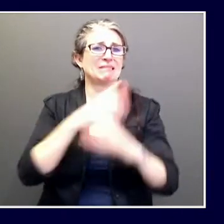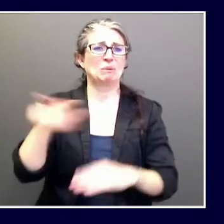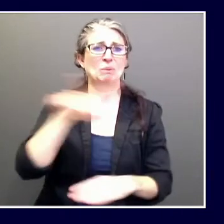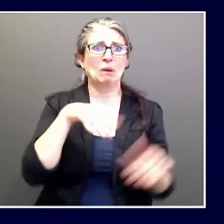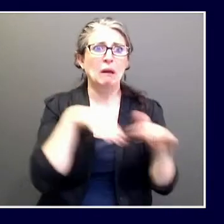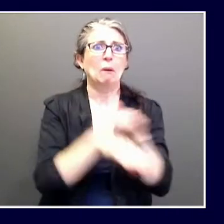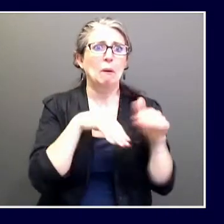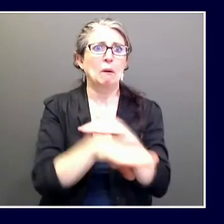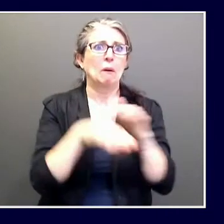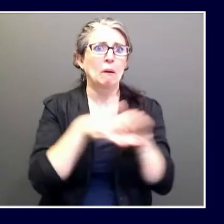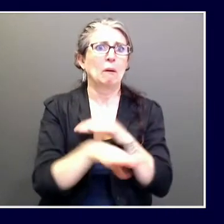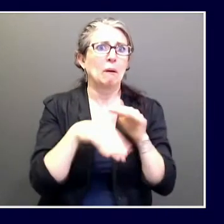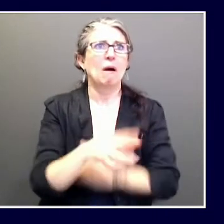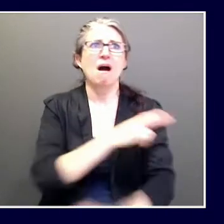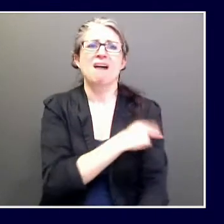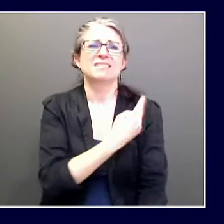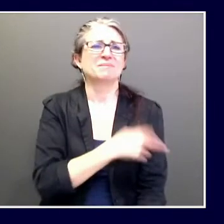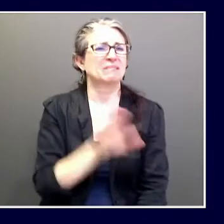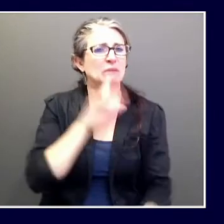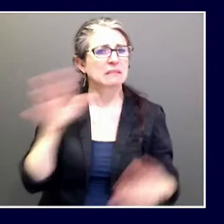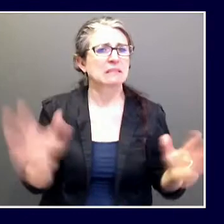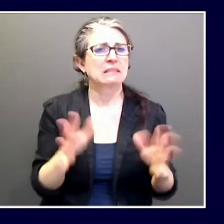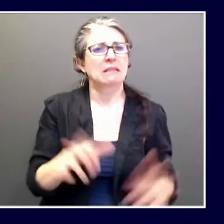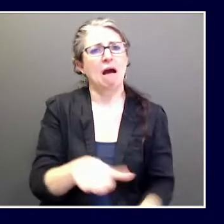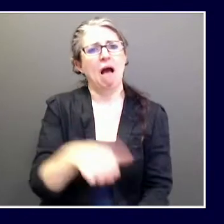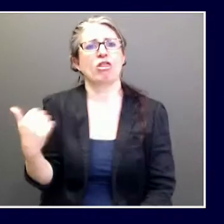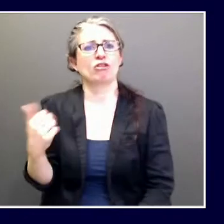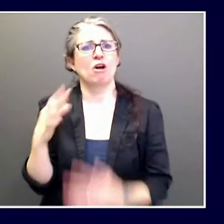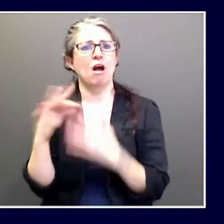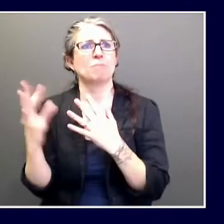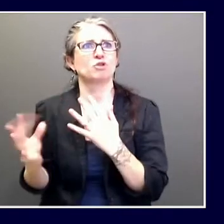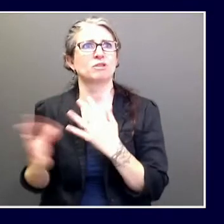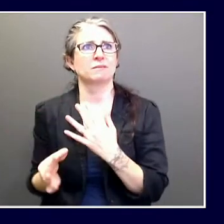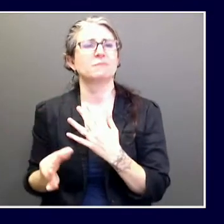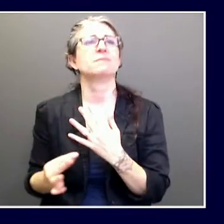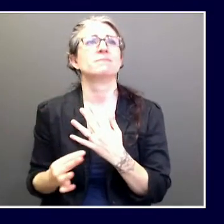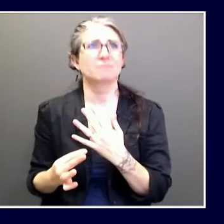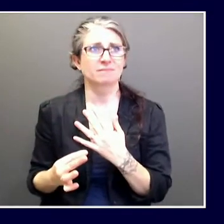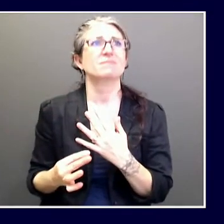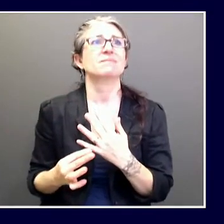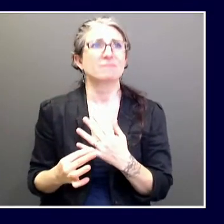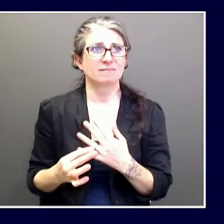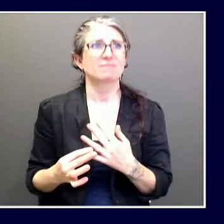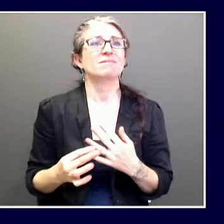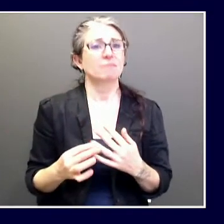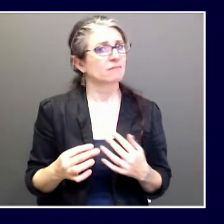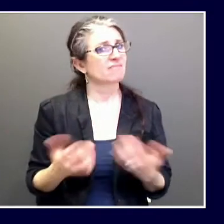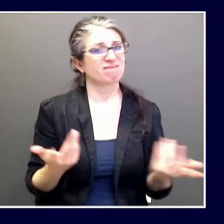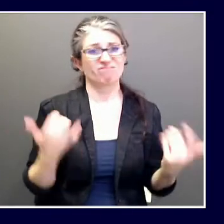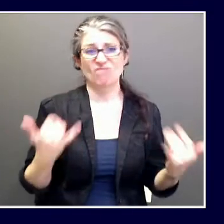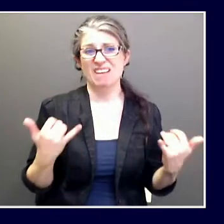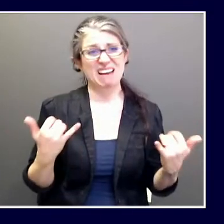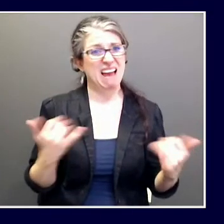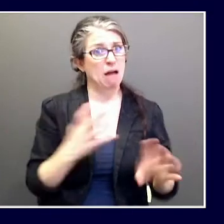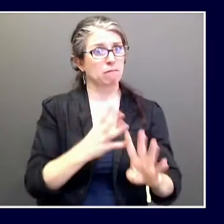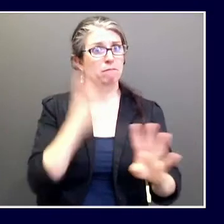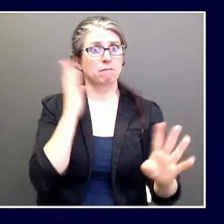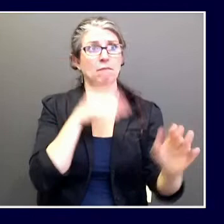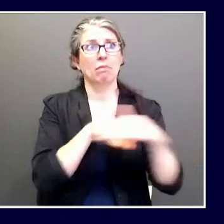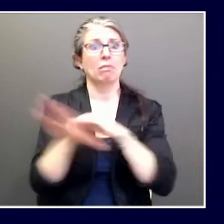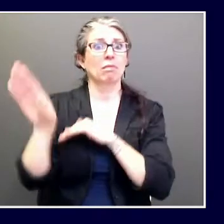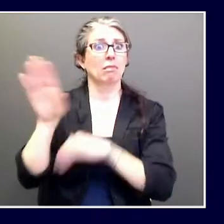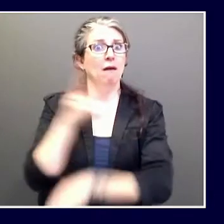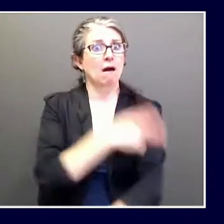hospital capacity is high, as well as with our nursing facilities to really try to load balance out our patients